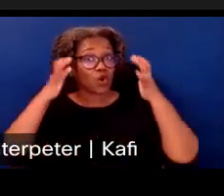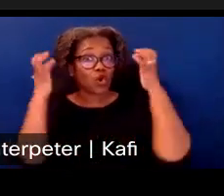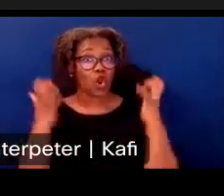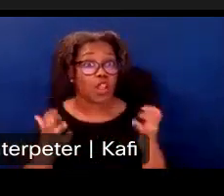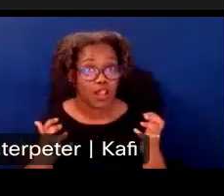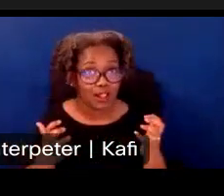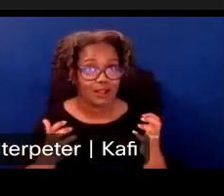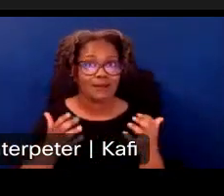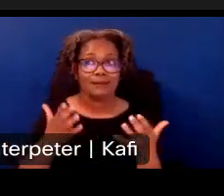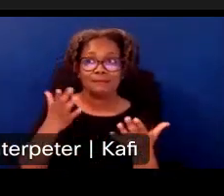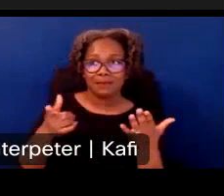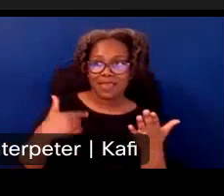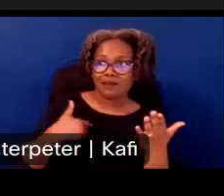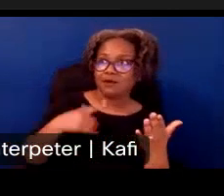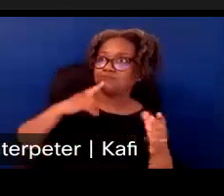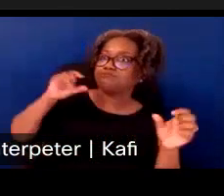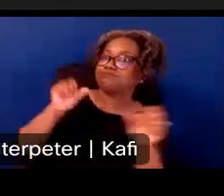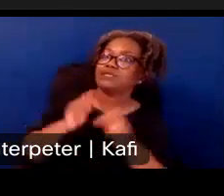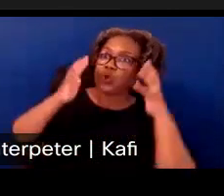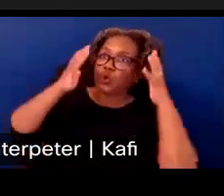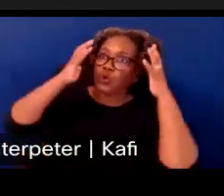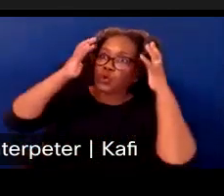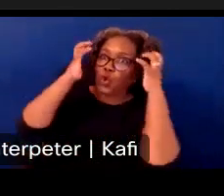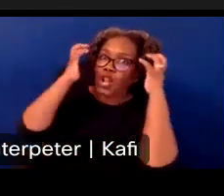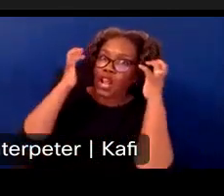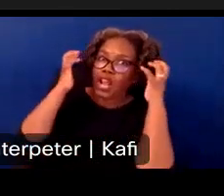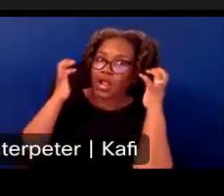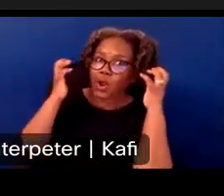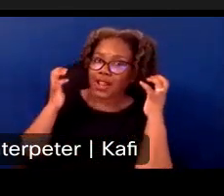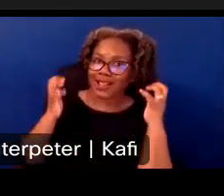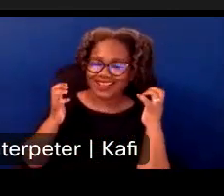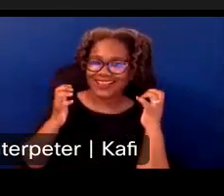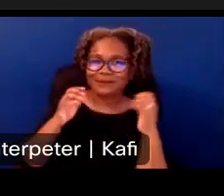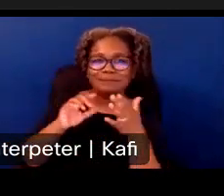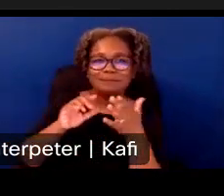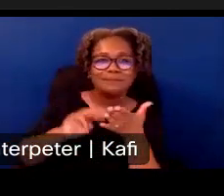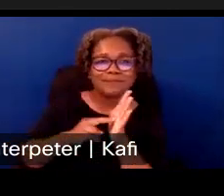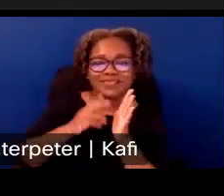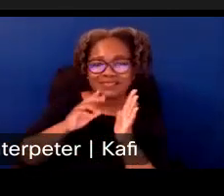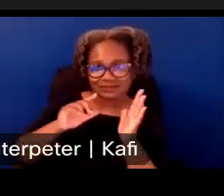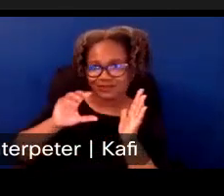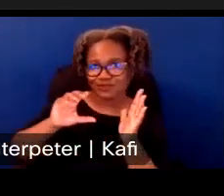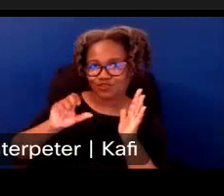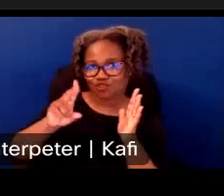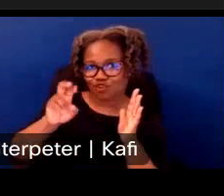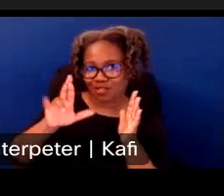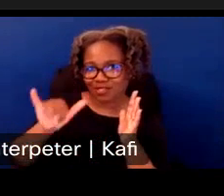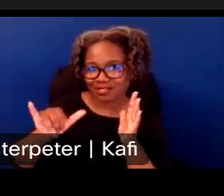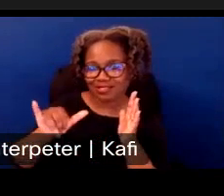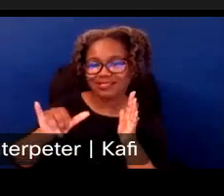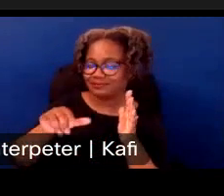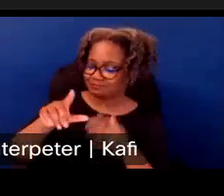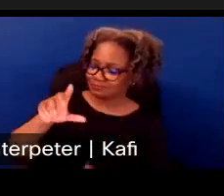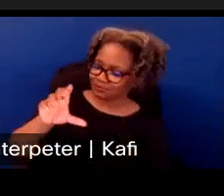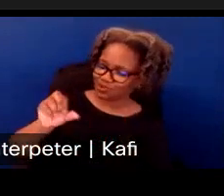up curly. Tight, tight, tight, tight, tight. So then that's when we learn that